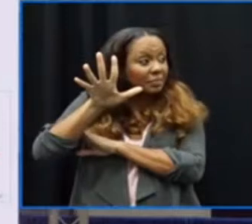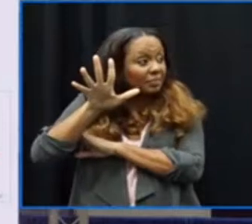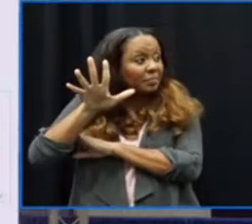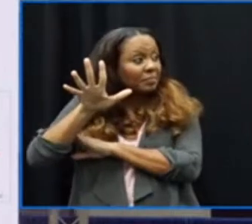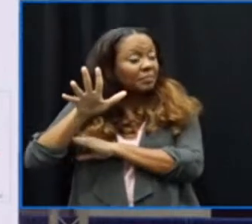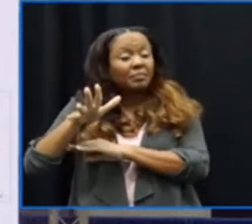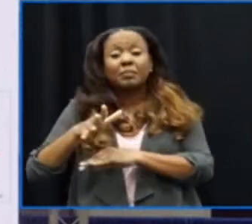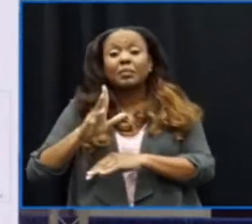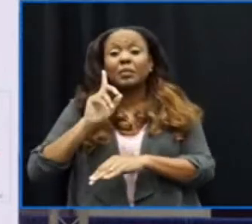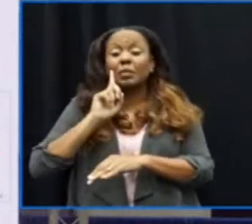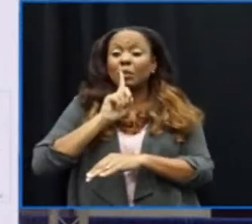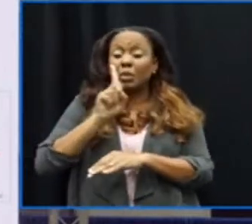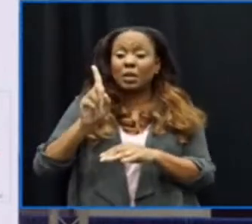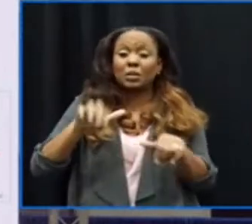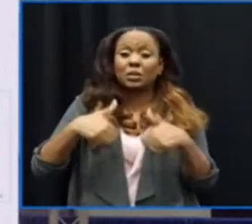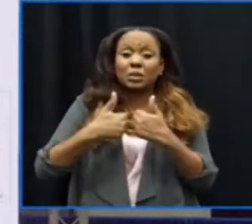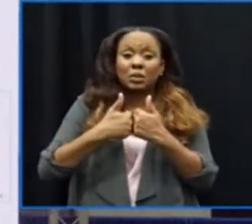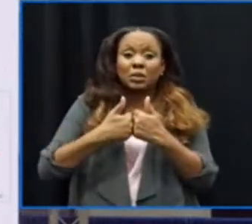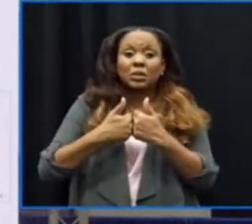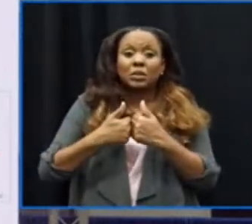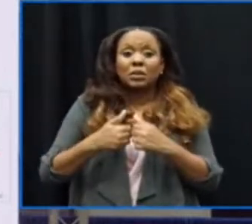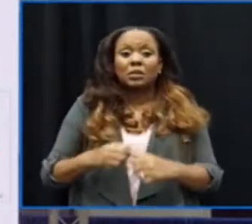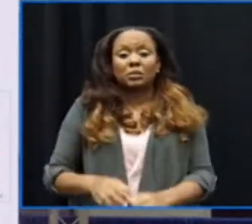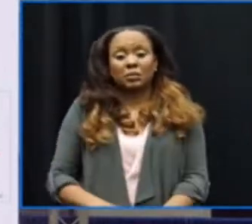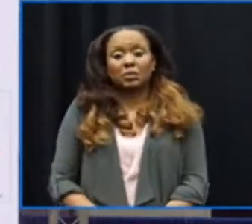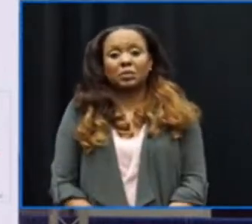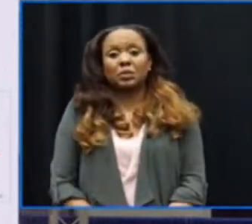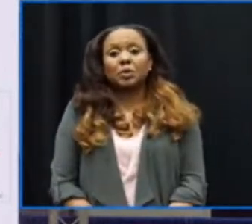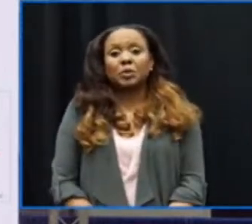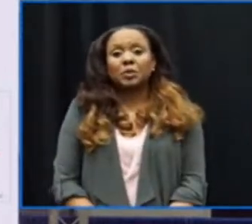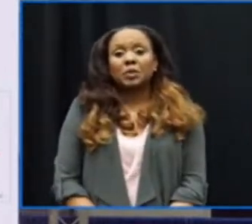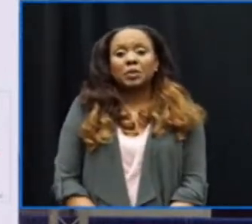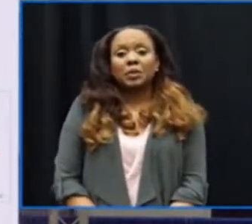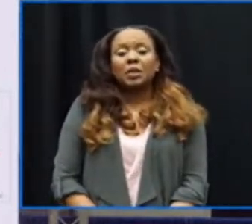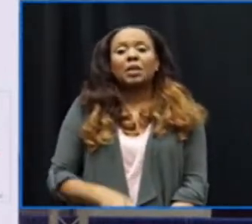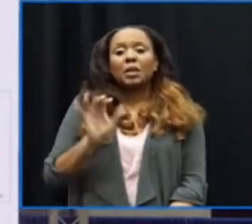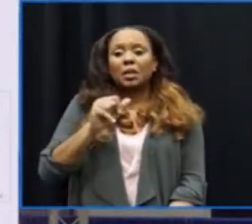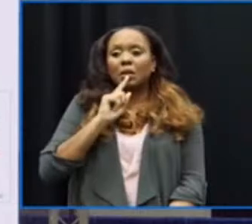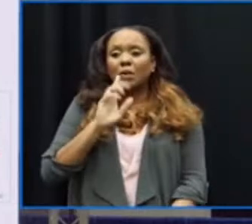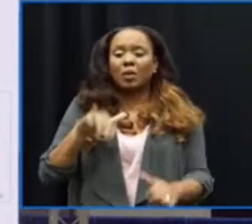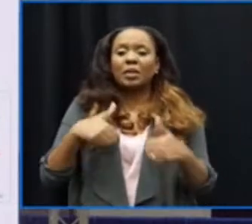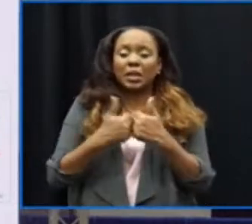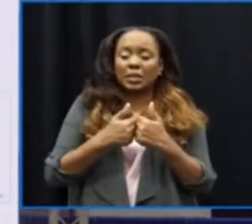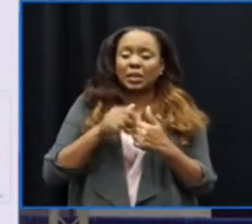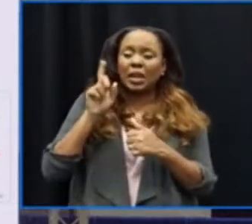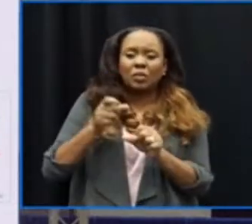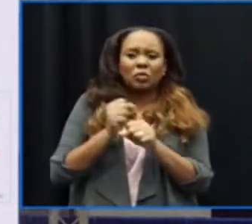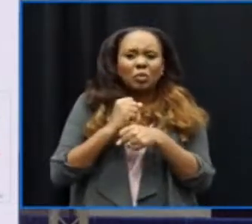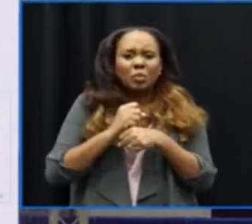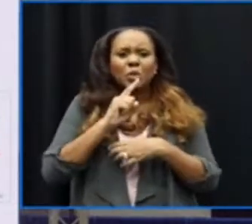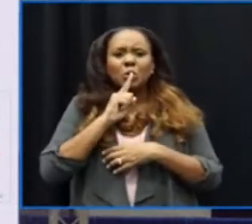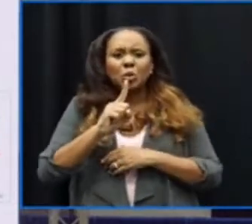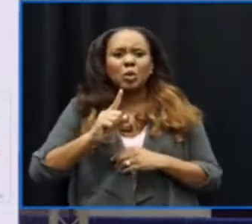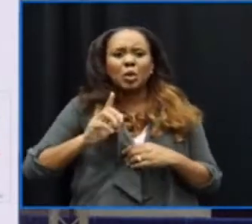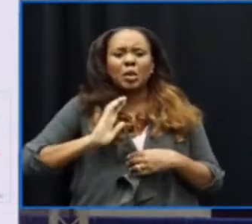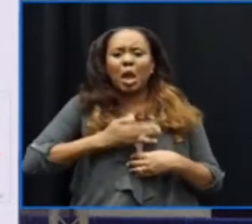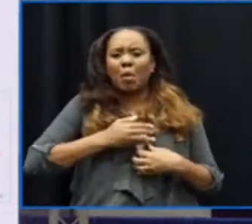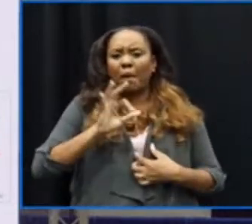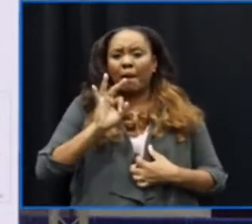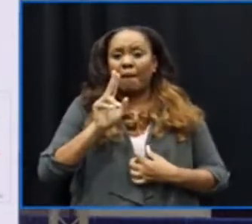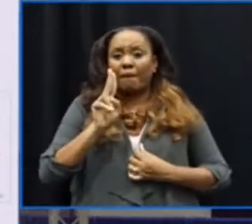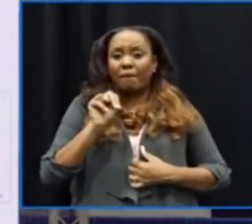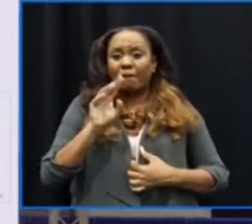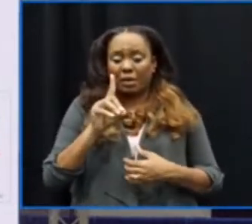challenged, the cost is about 30% of covered wages. So we collect 18, we might